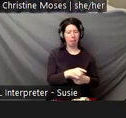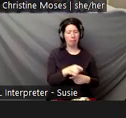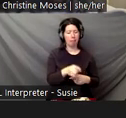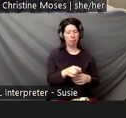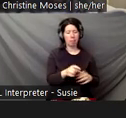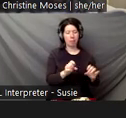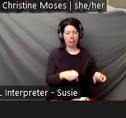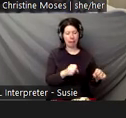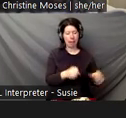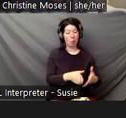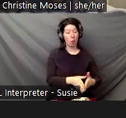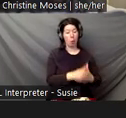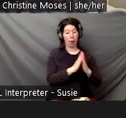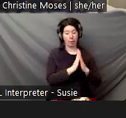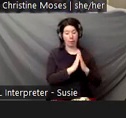to request